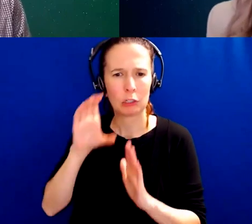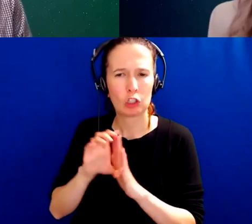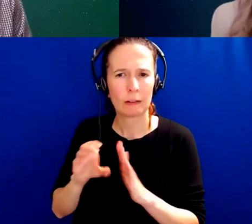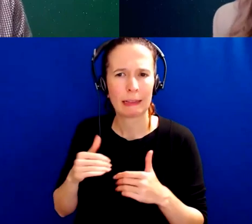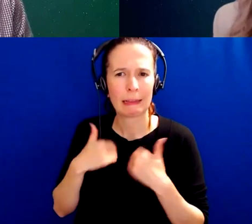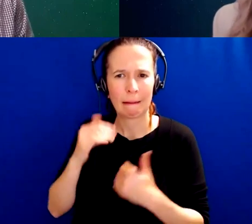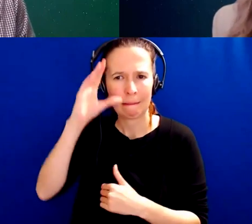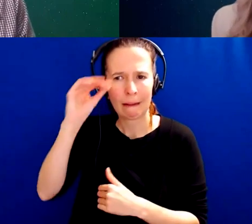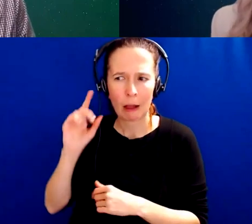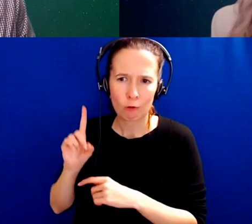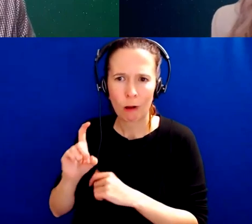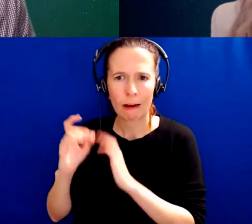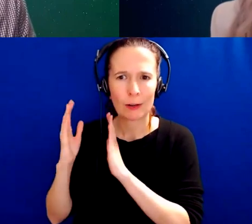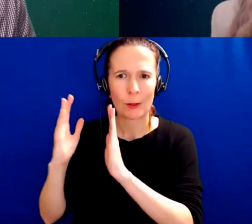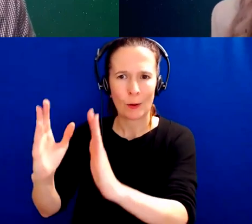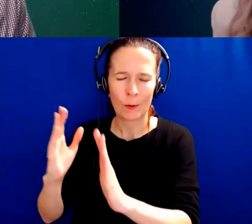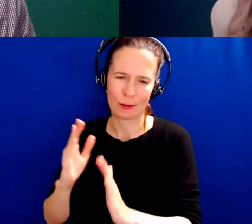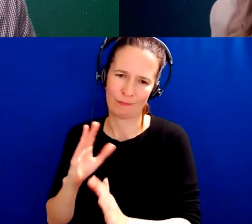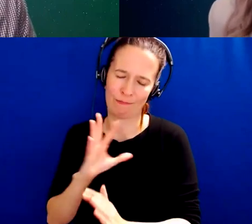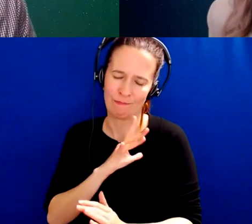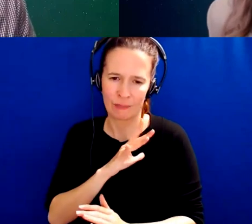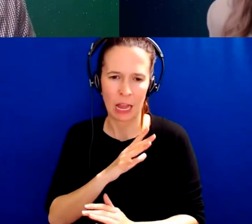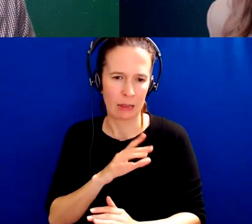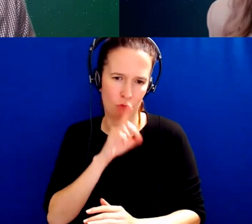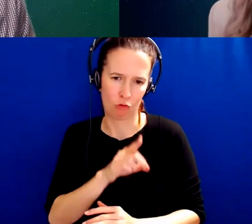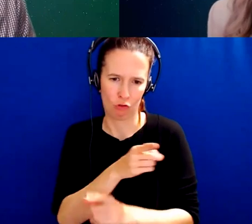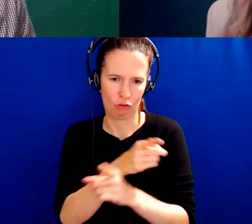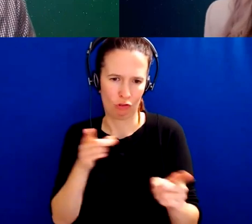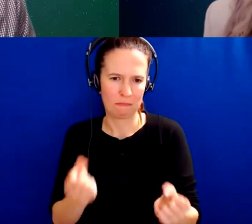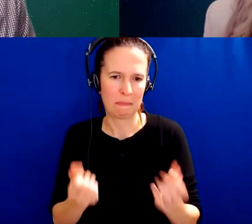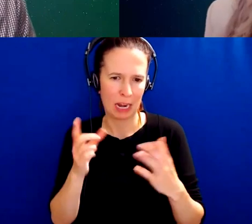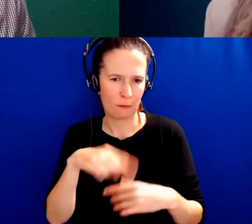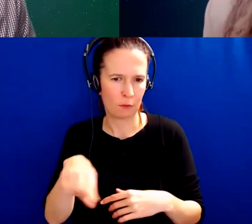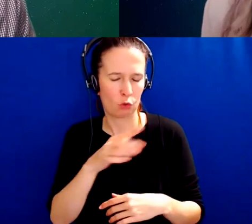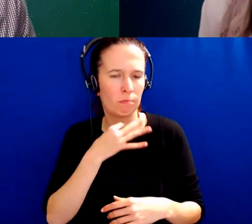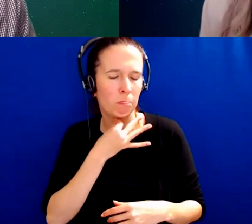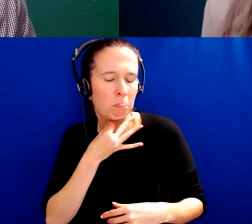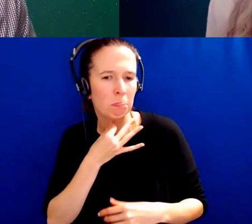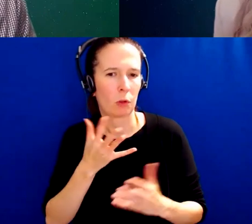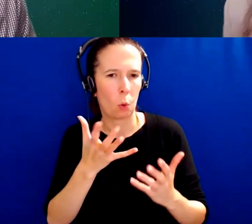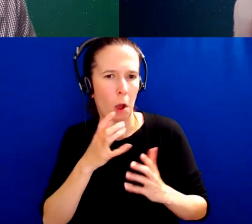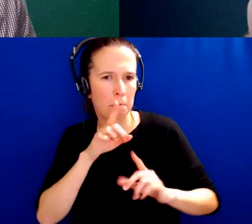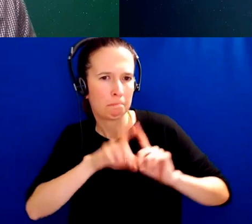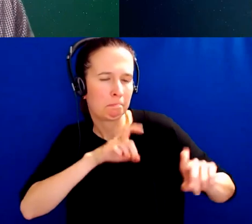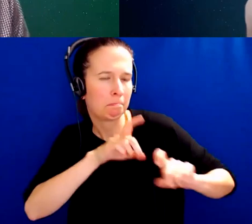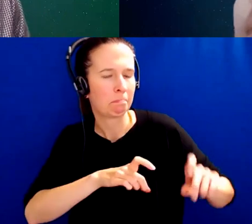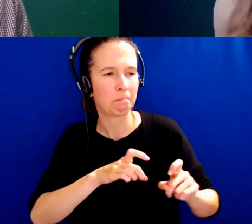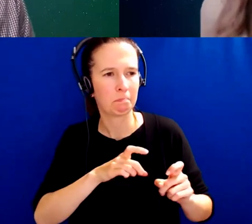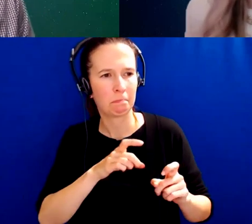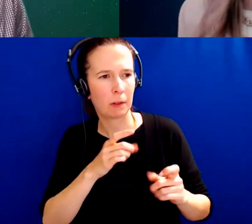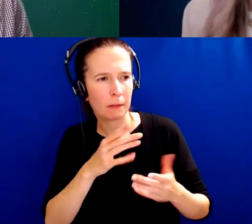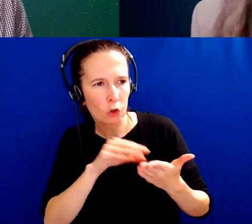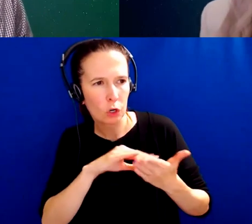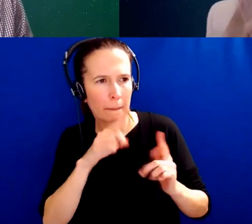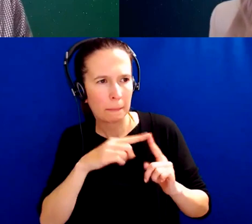super cool. So thank you. I have no doubt people on the line are going to want to know more going to want to reach out and learn about, um, the other